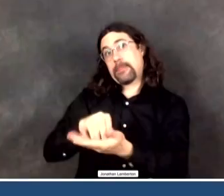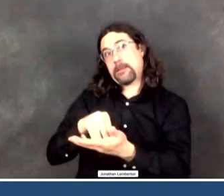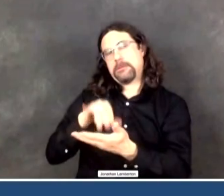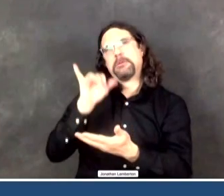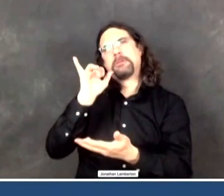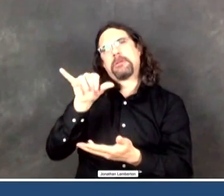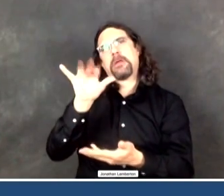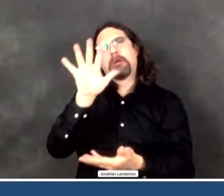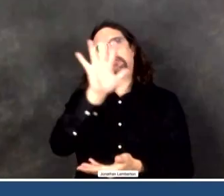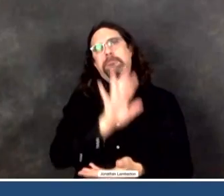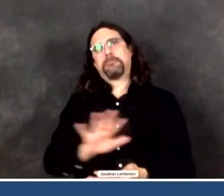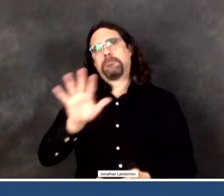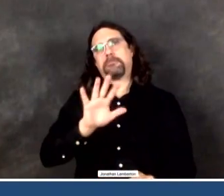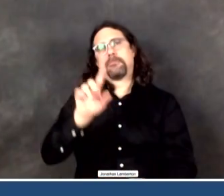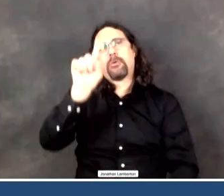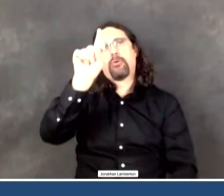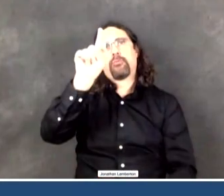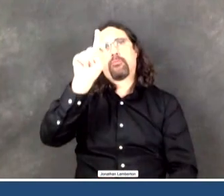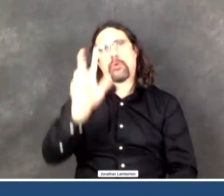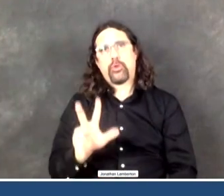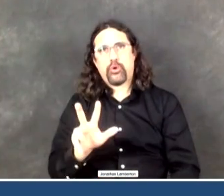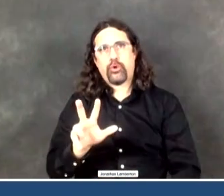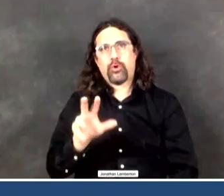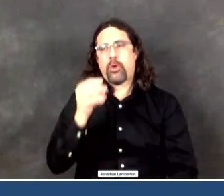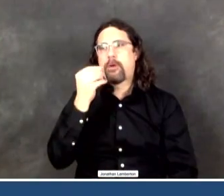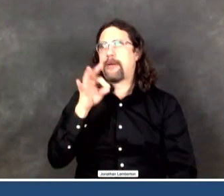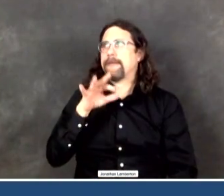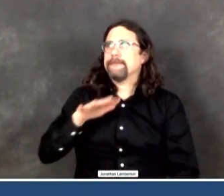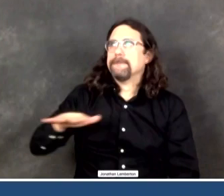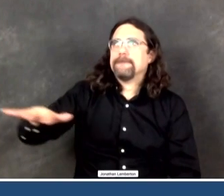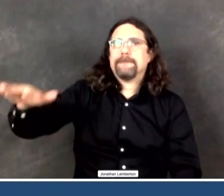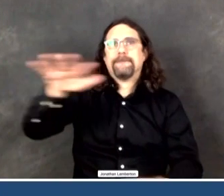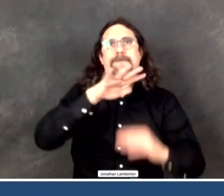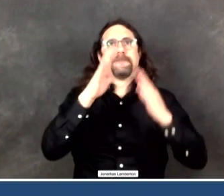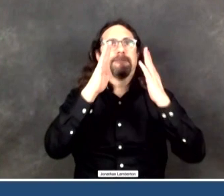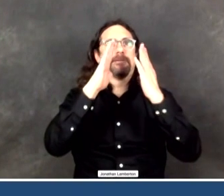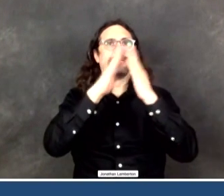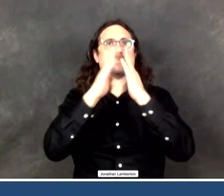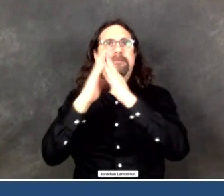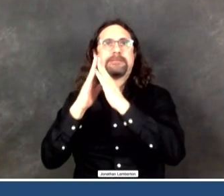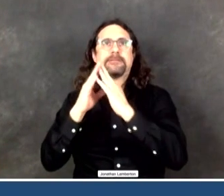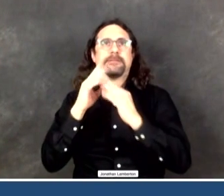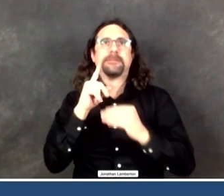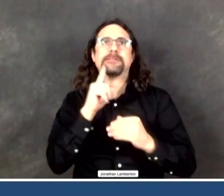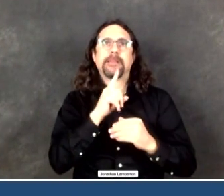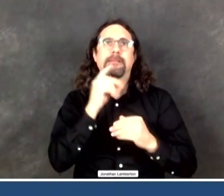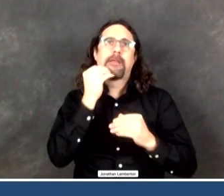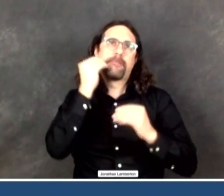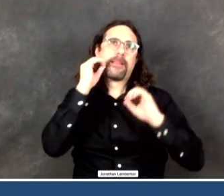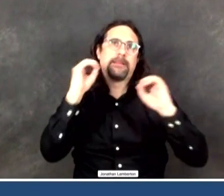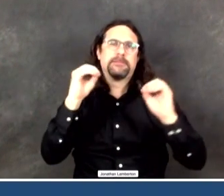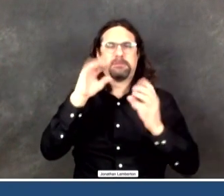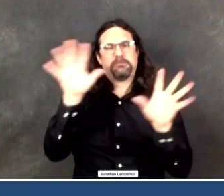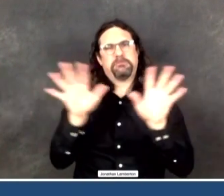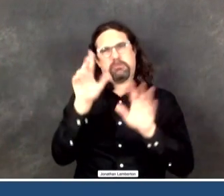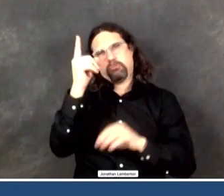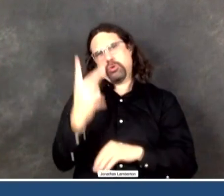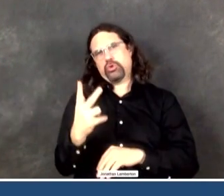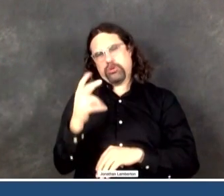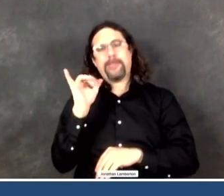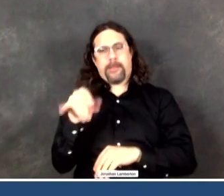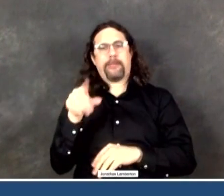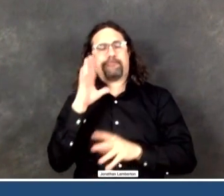think that is the right balance to strike as we ensure that people get what they need to be